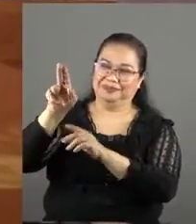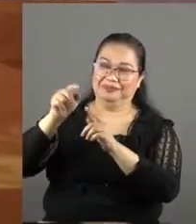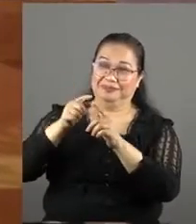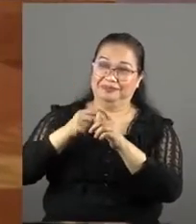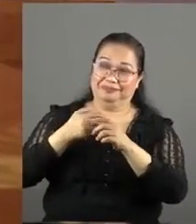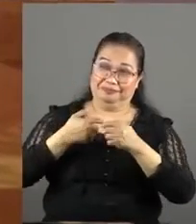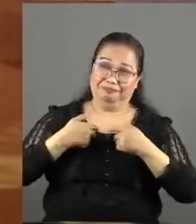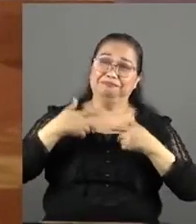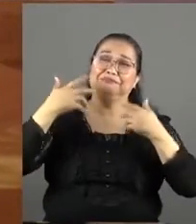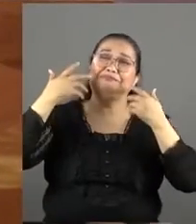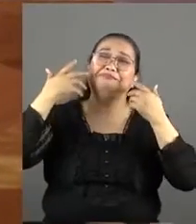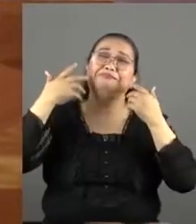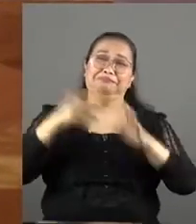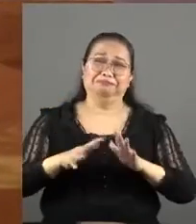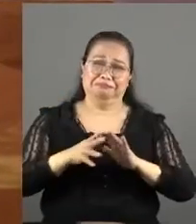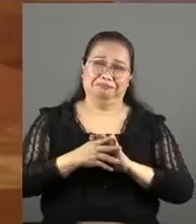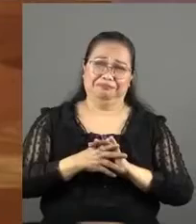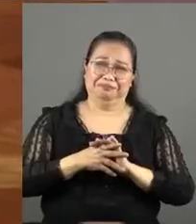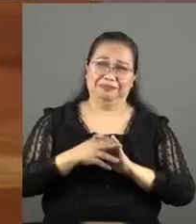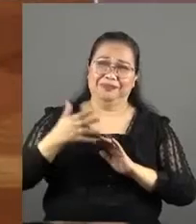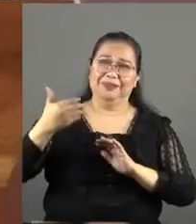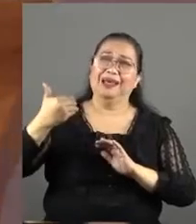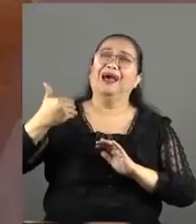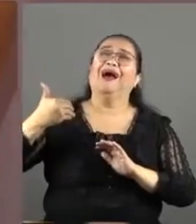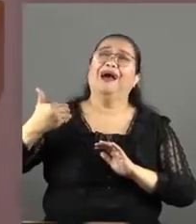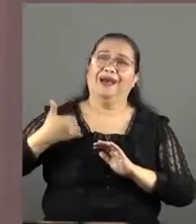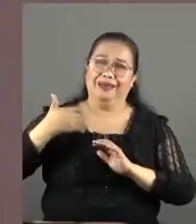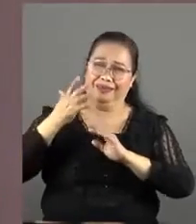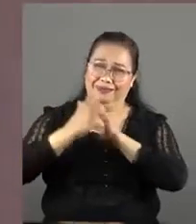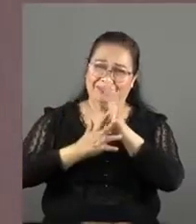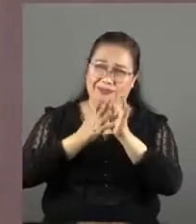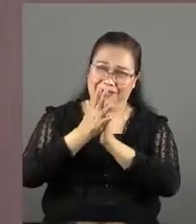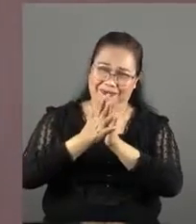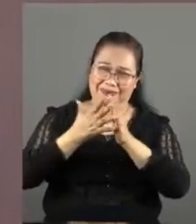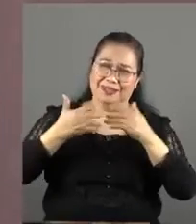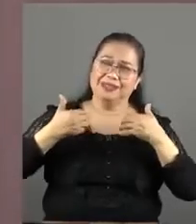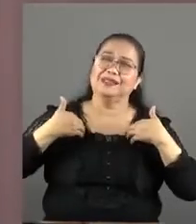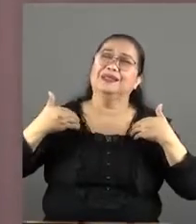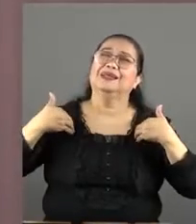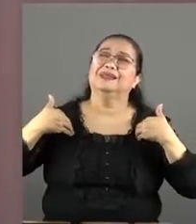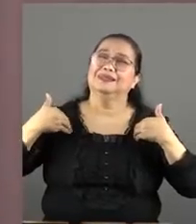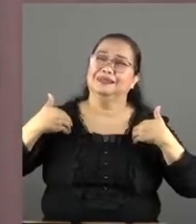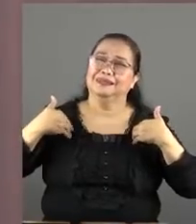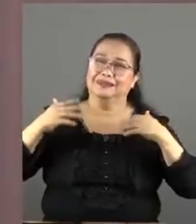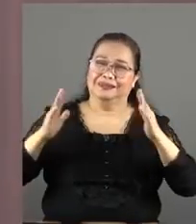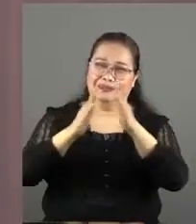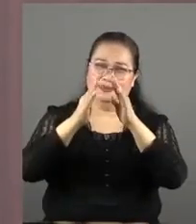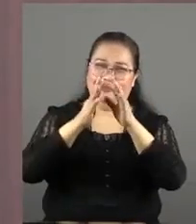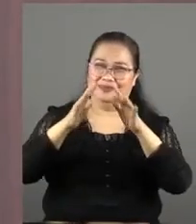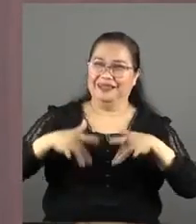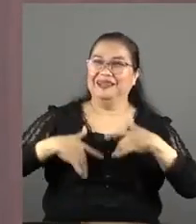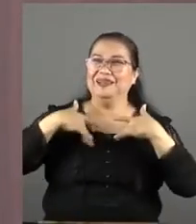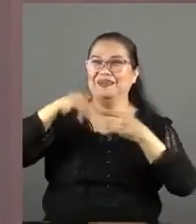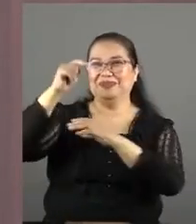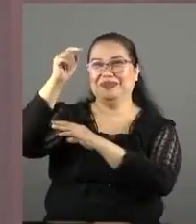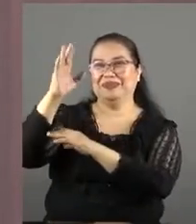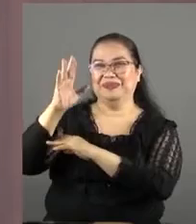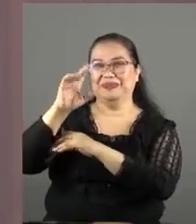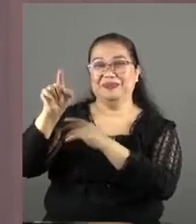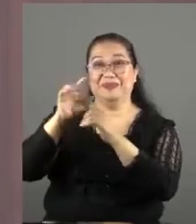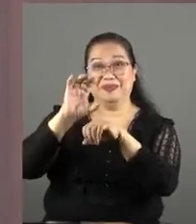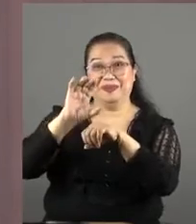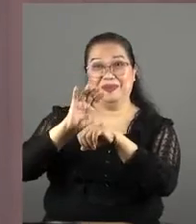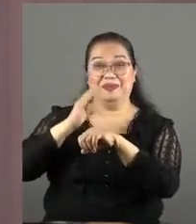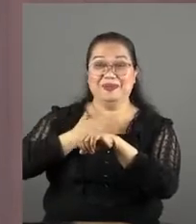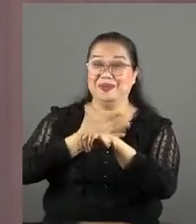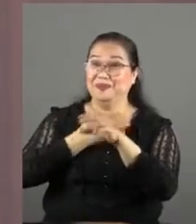not having that. I've had my feast, you know. I've encountered the living God. In church, in